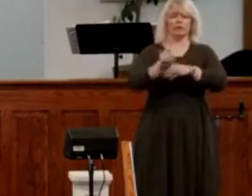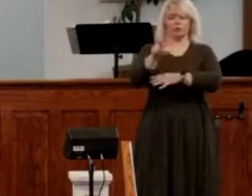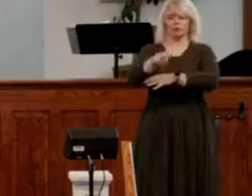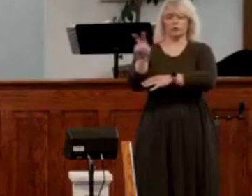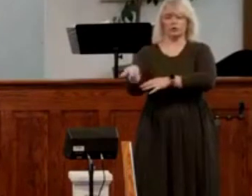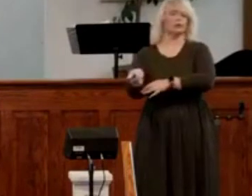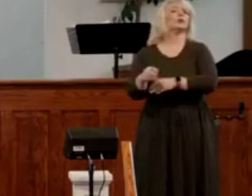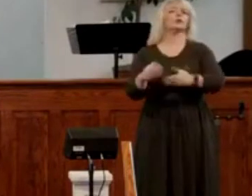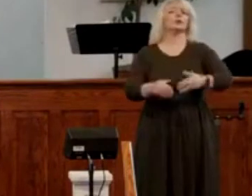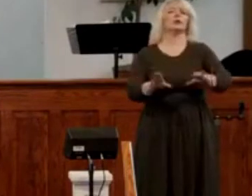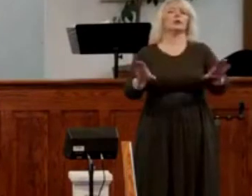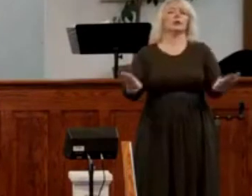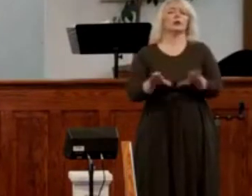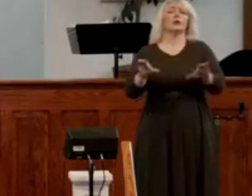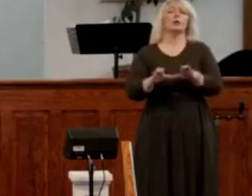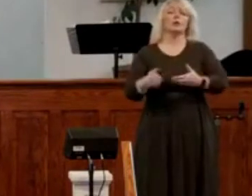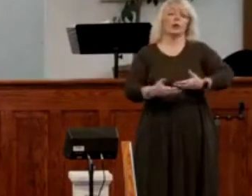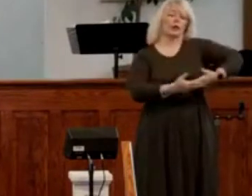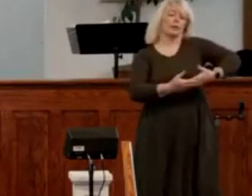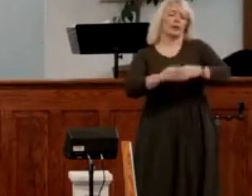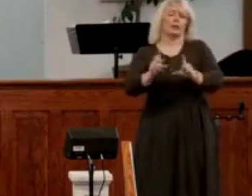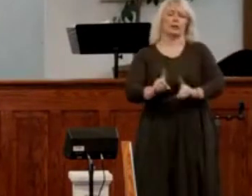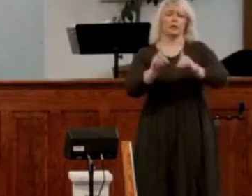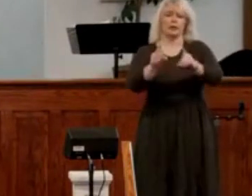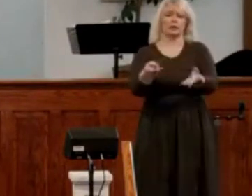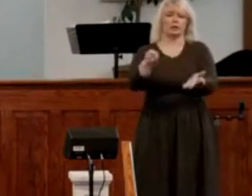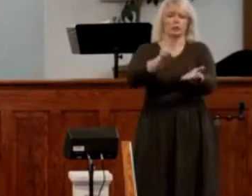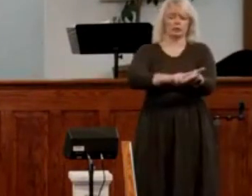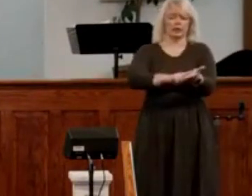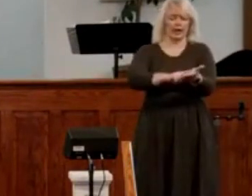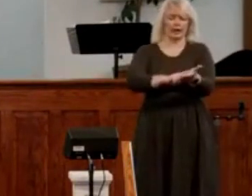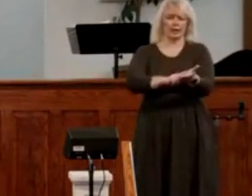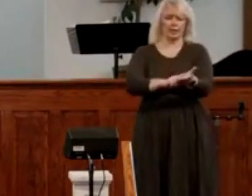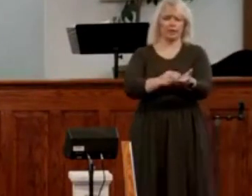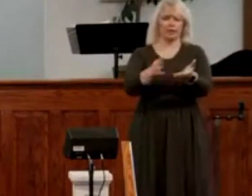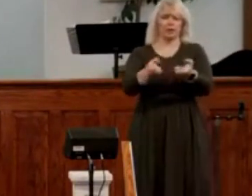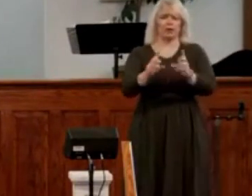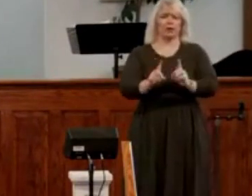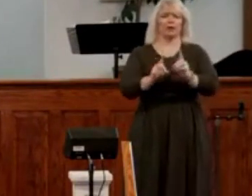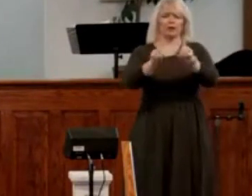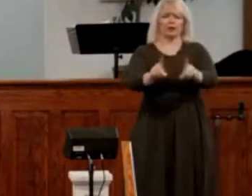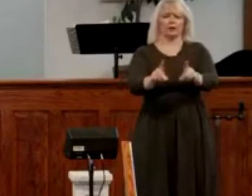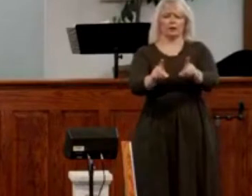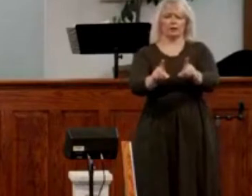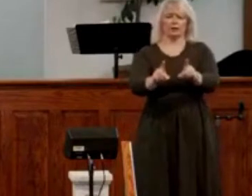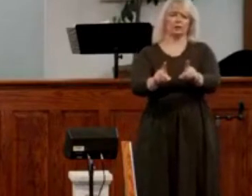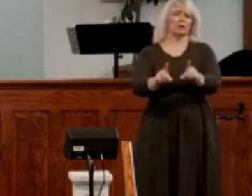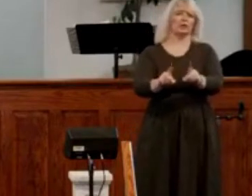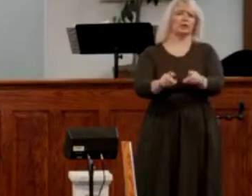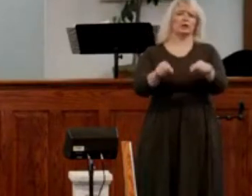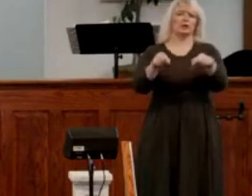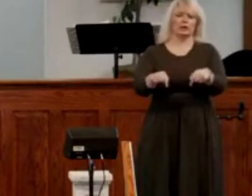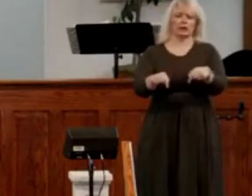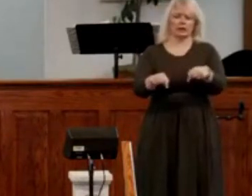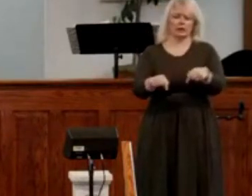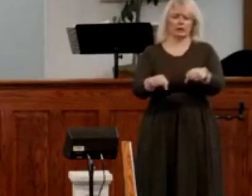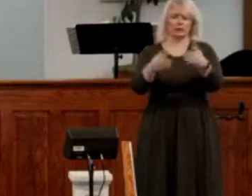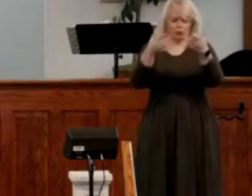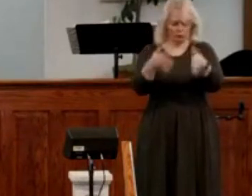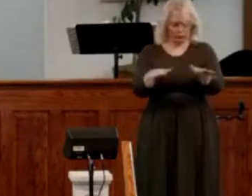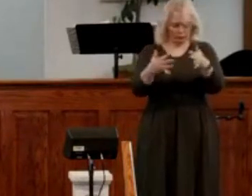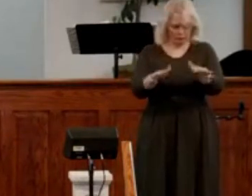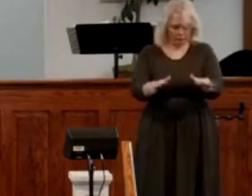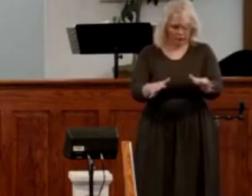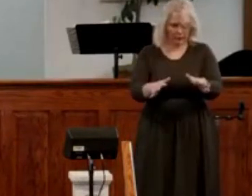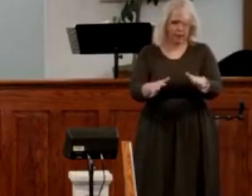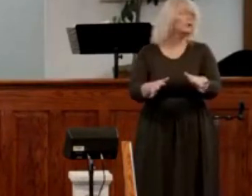we will be doing baby dedication. So please make sure you get signed up if you'd like to dedicate your children. This will be the culmination of the stewardship series as I get to